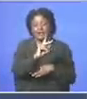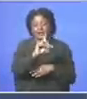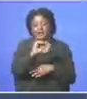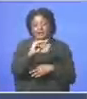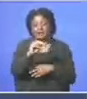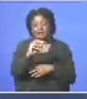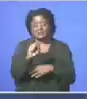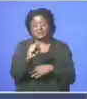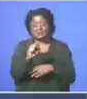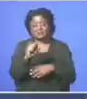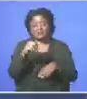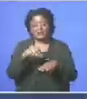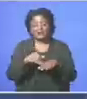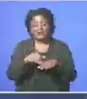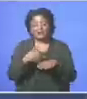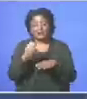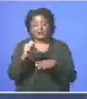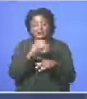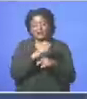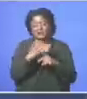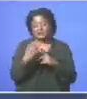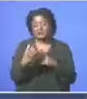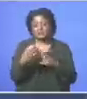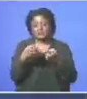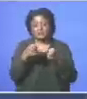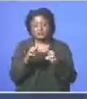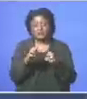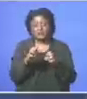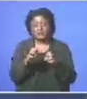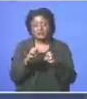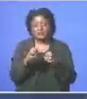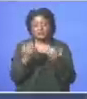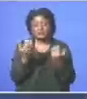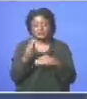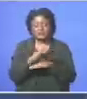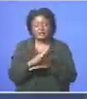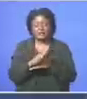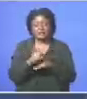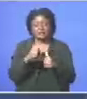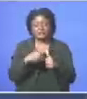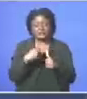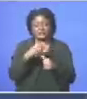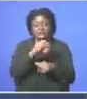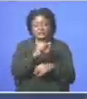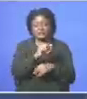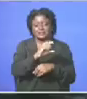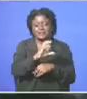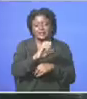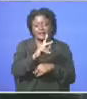and heritage events. Desmond Saunders reports tonight on the first Acklins Cascarilla Festival.